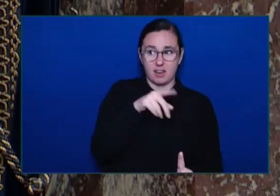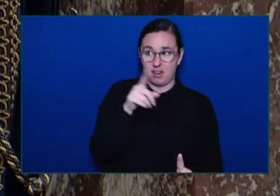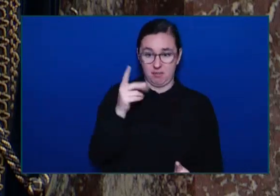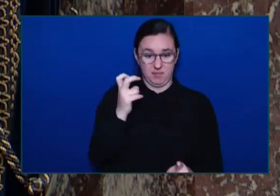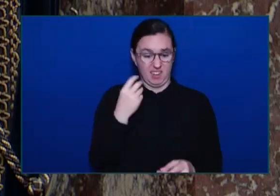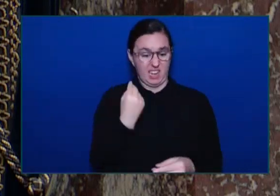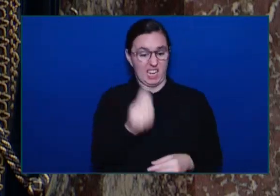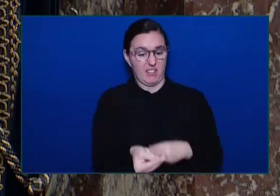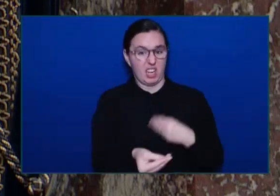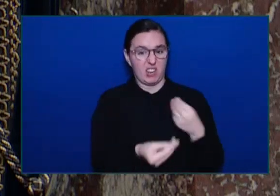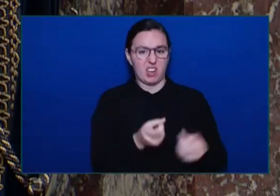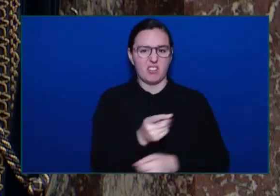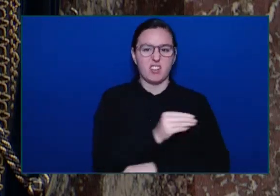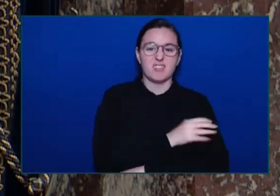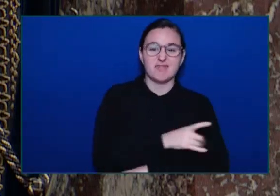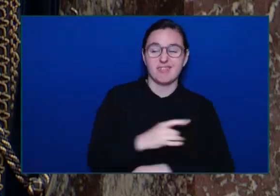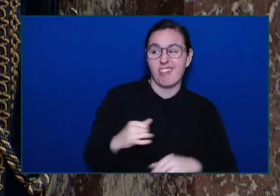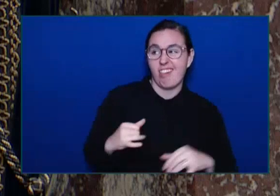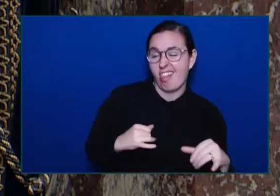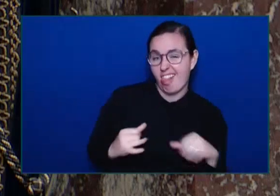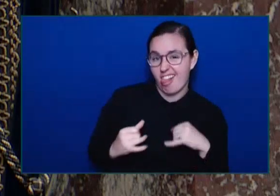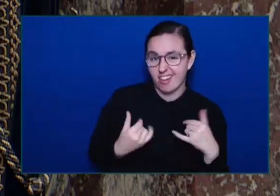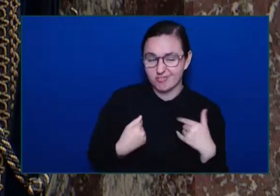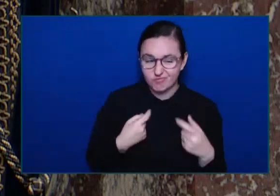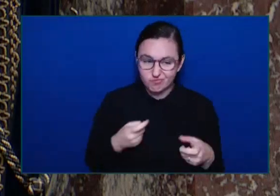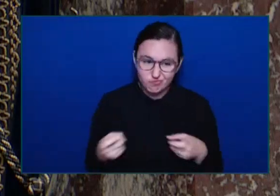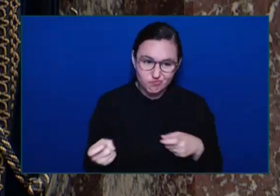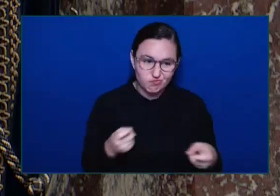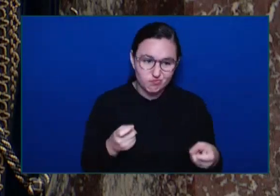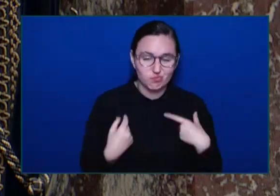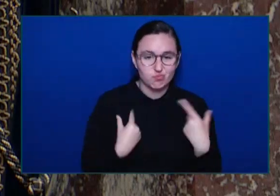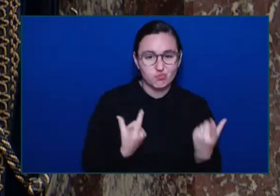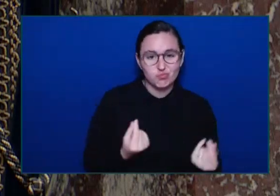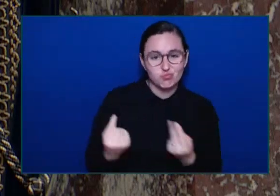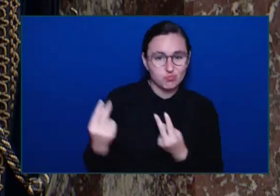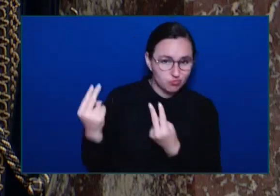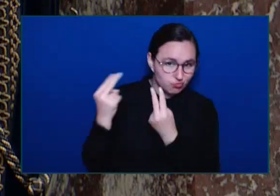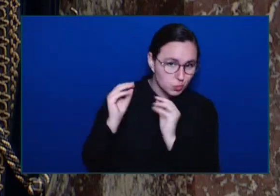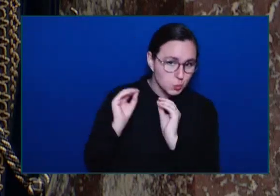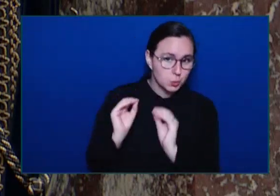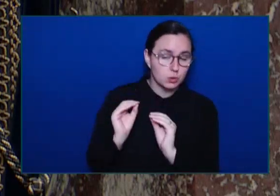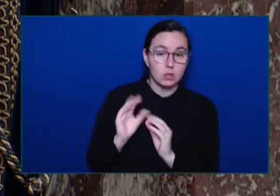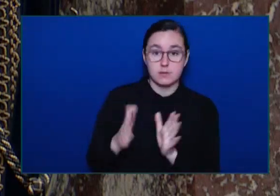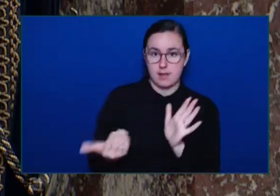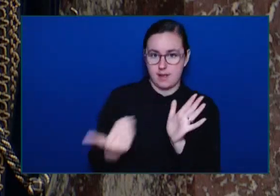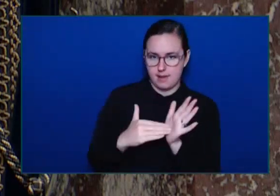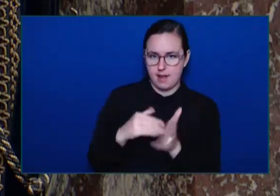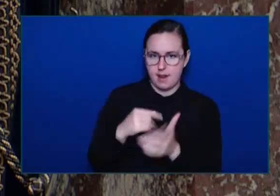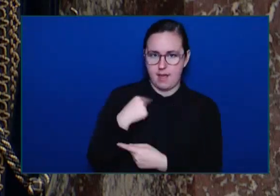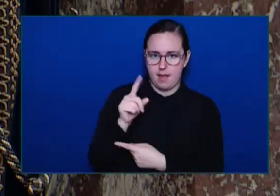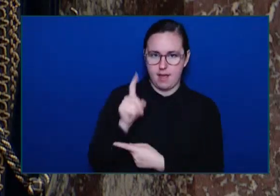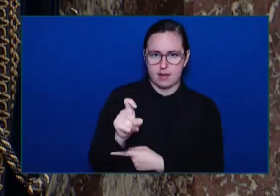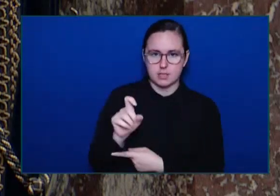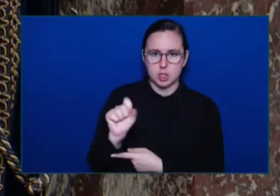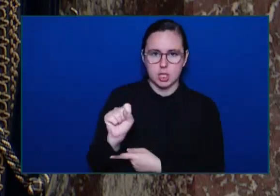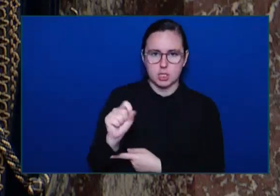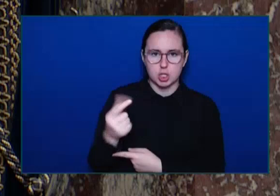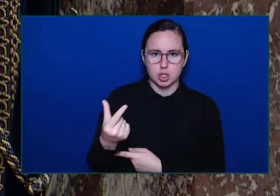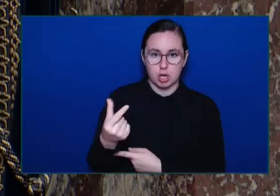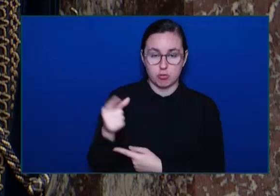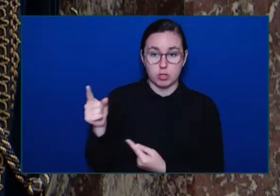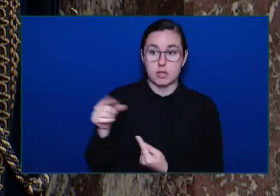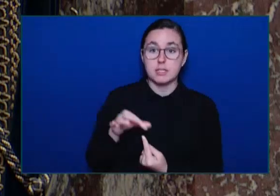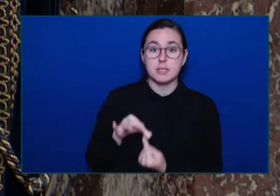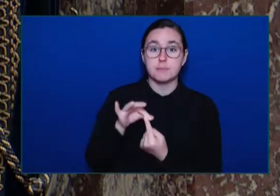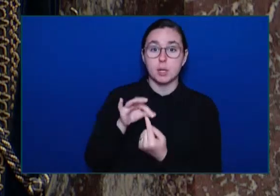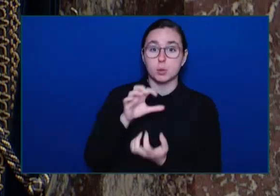to anybody. Mr. Speaker, my question is again to the Solicitor General. A special committee of this House tasked by him